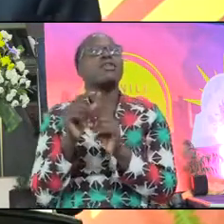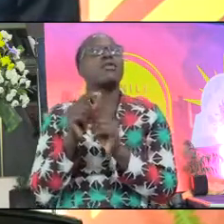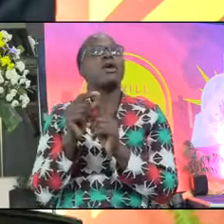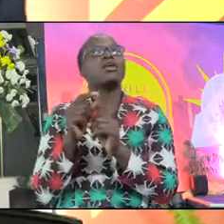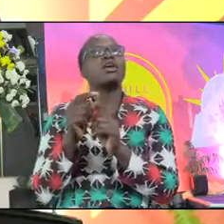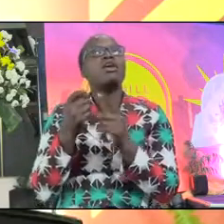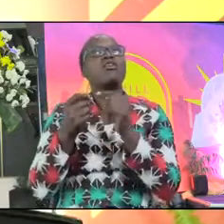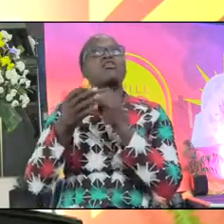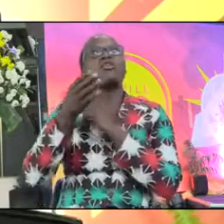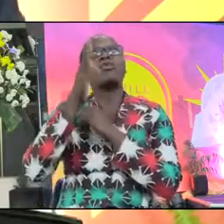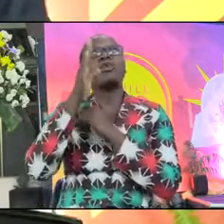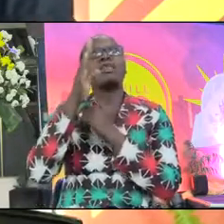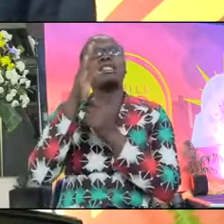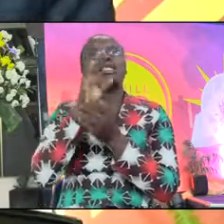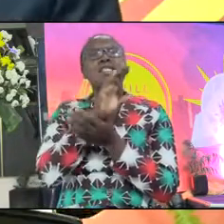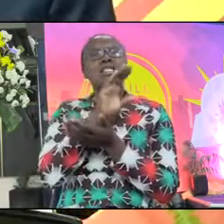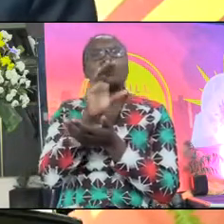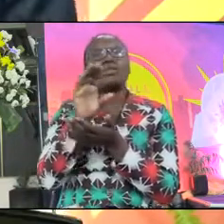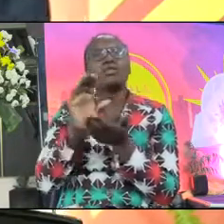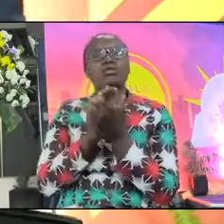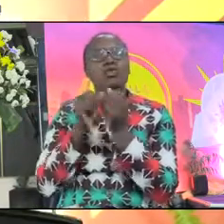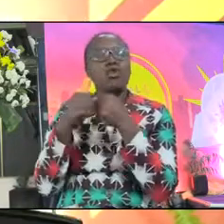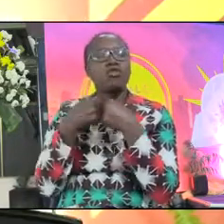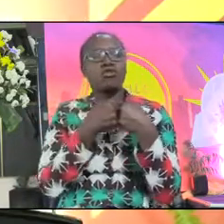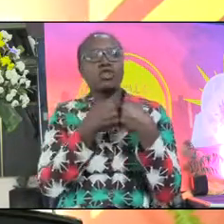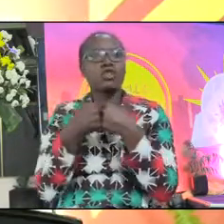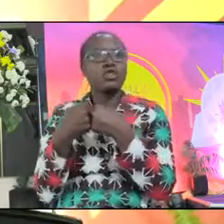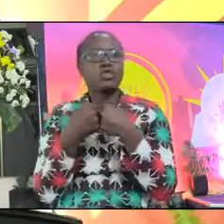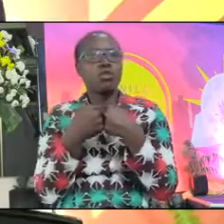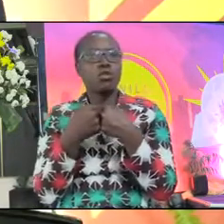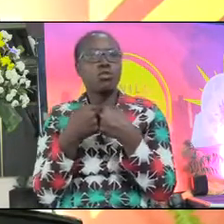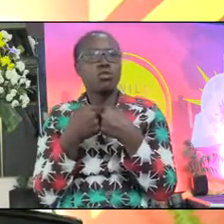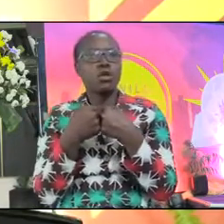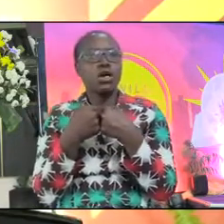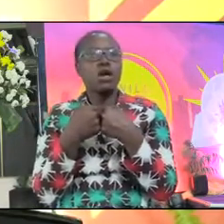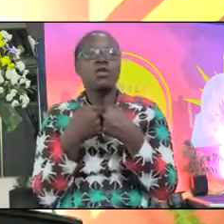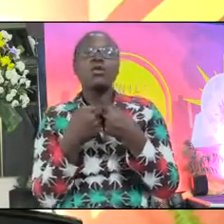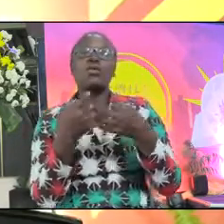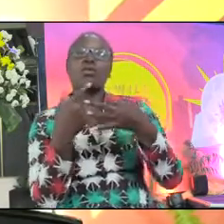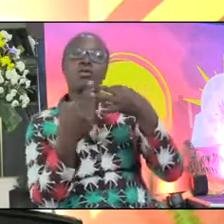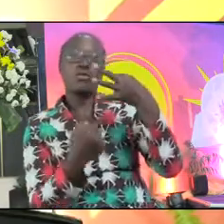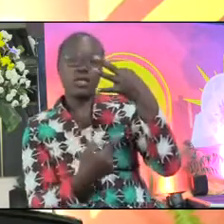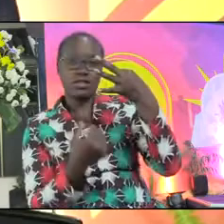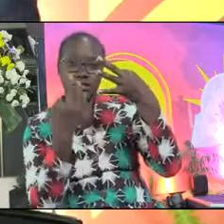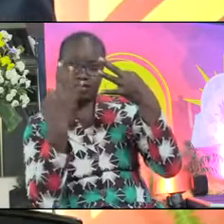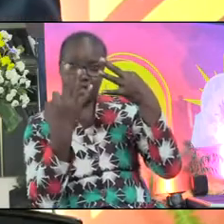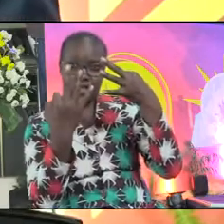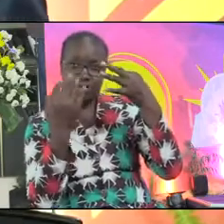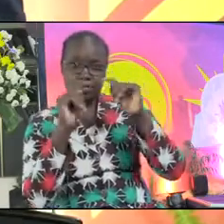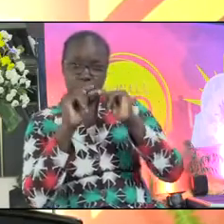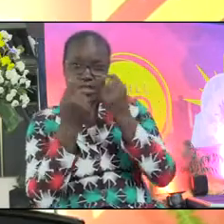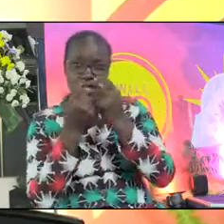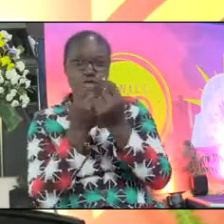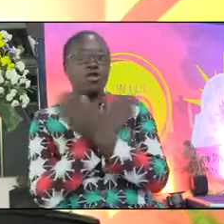Lord in the midst of a storm? Now, I have three types of friends. How many